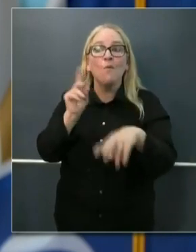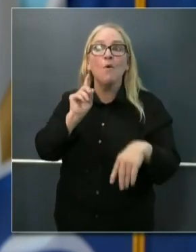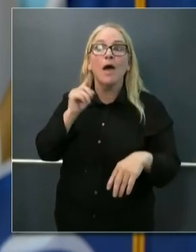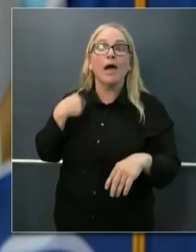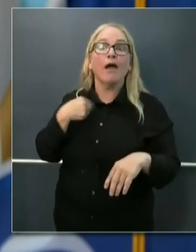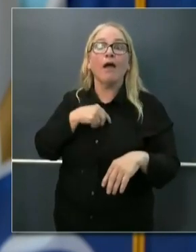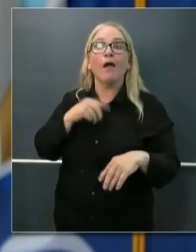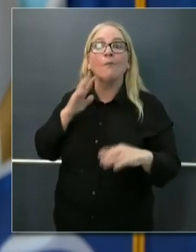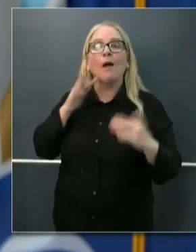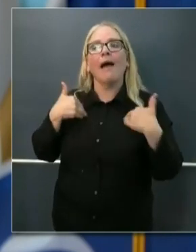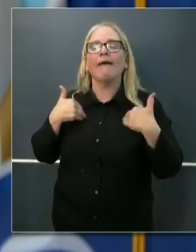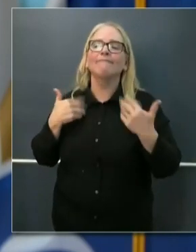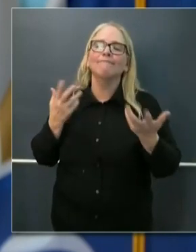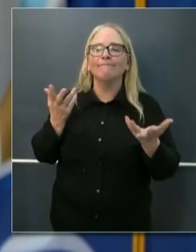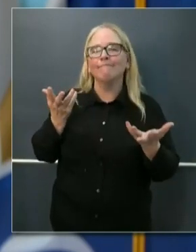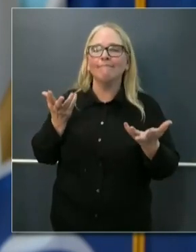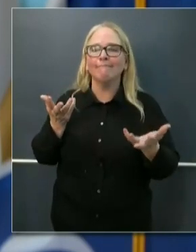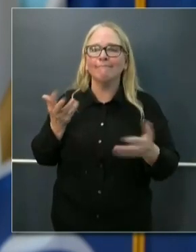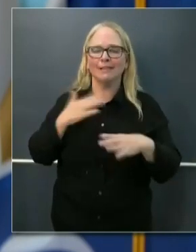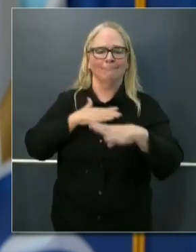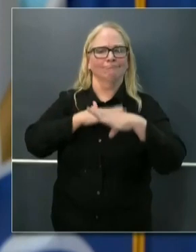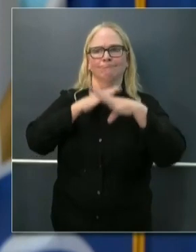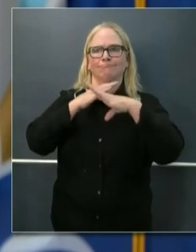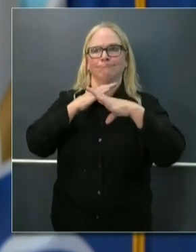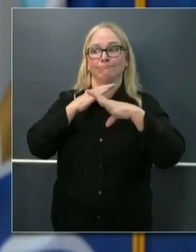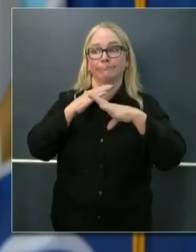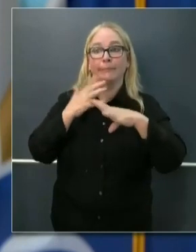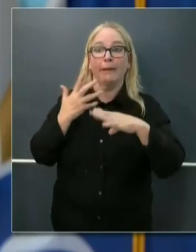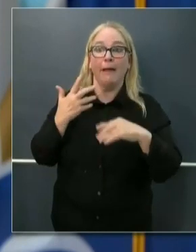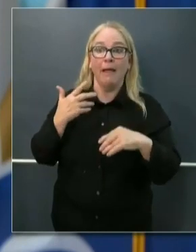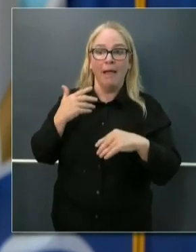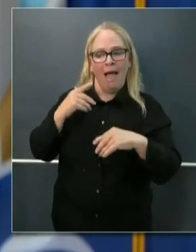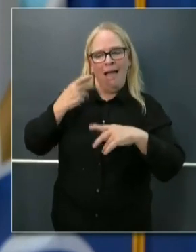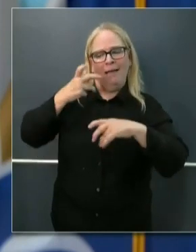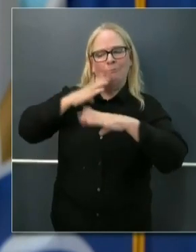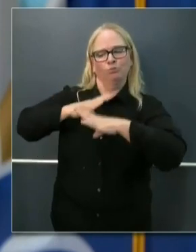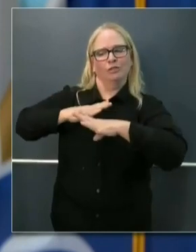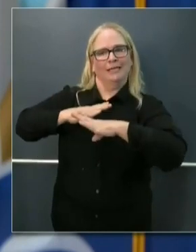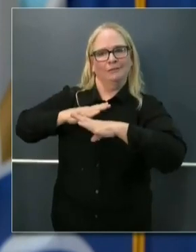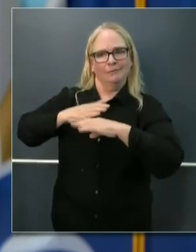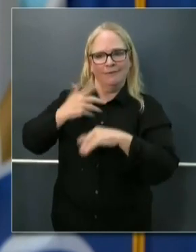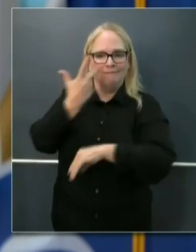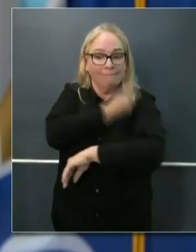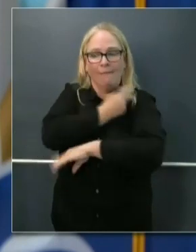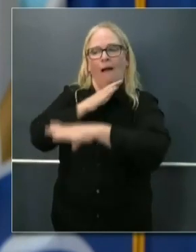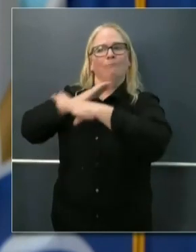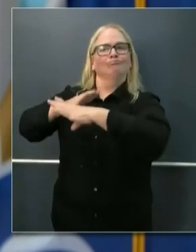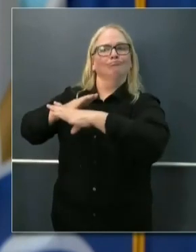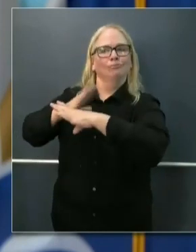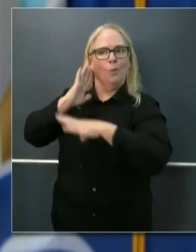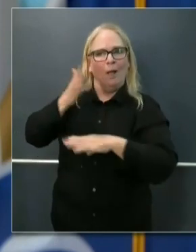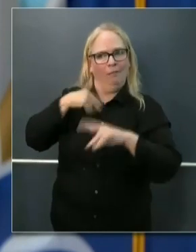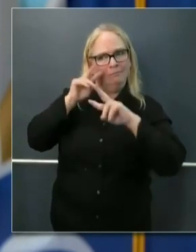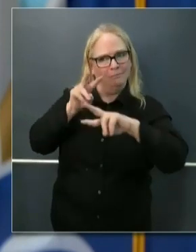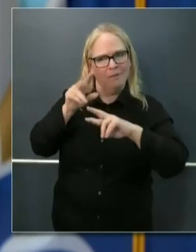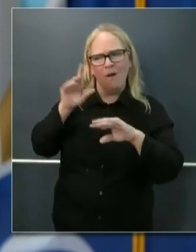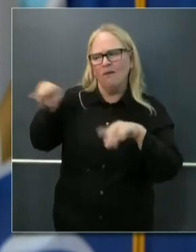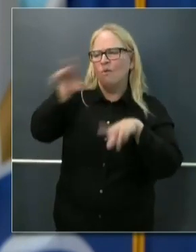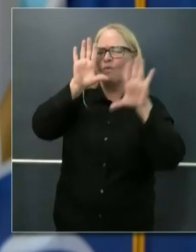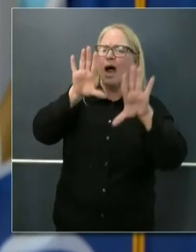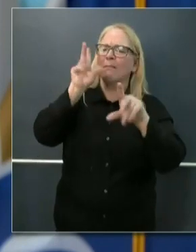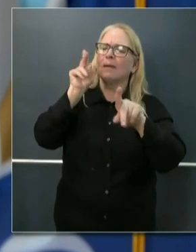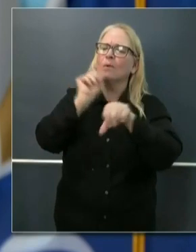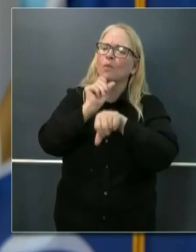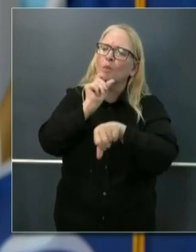herd immunity and or a vaccine. And so I want to, again, thank you all for great work. Continue to do what you've done that got us to this